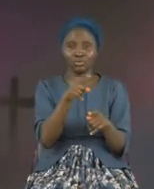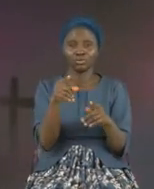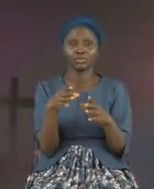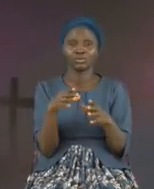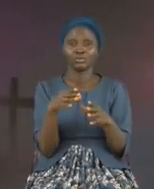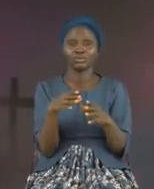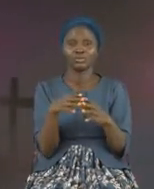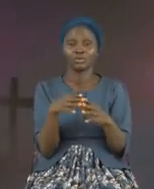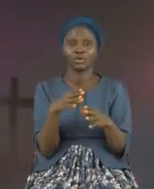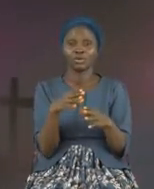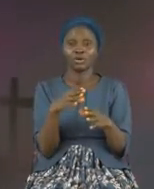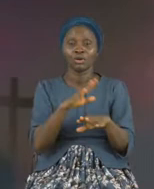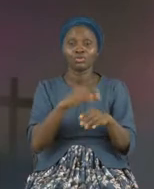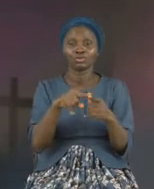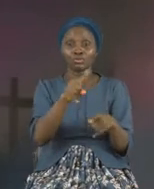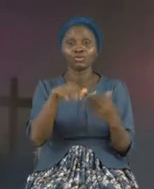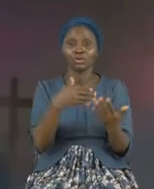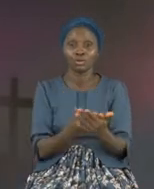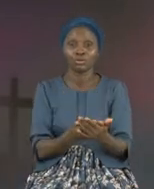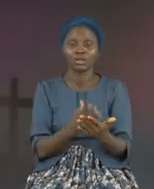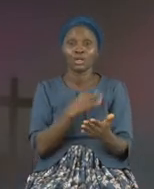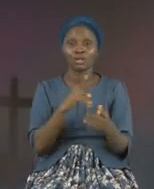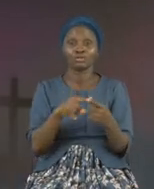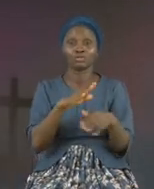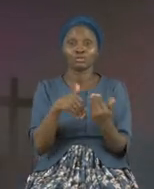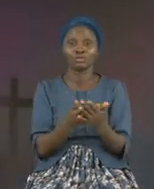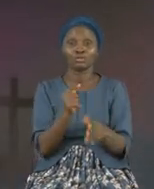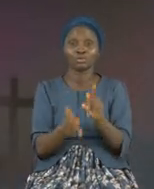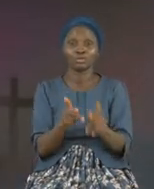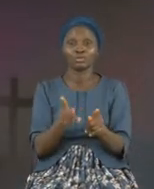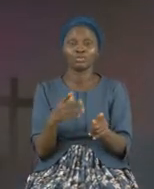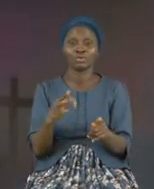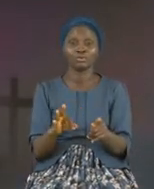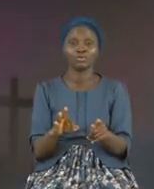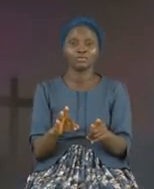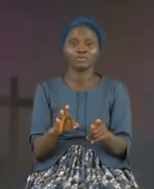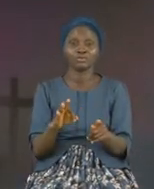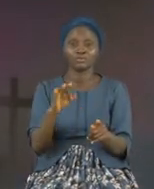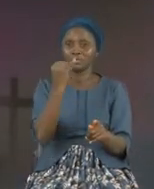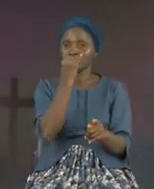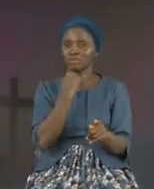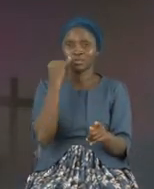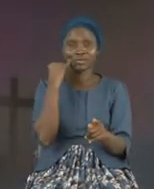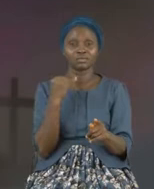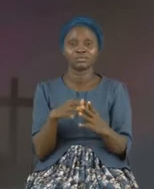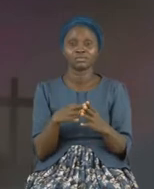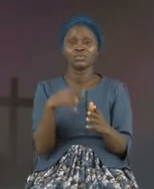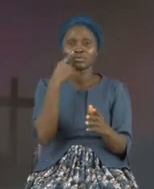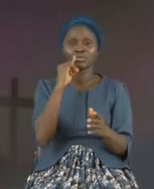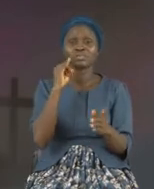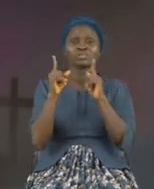you all, and to all the people of Israel. Who's talking here? This is